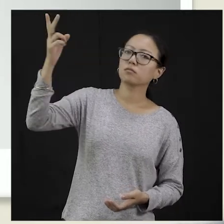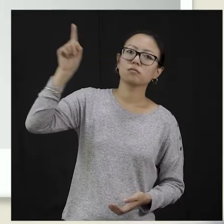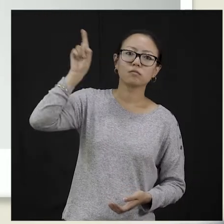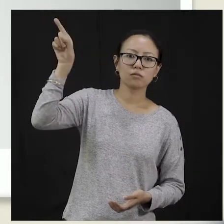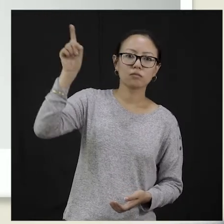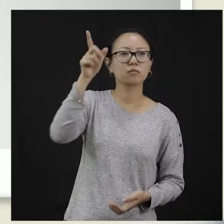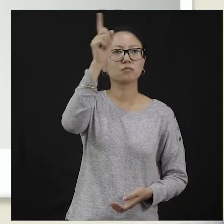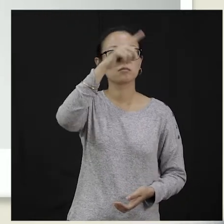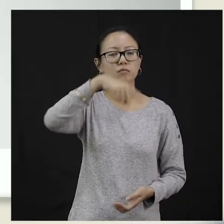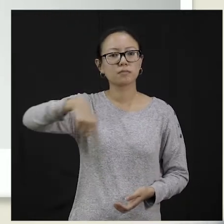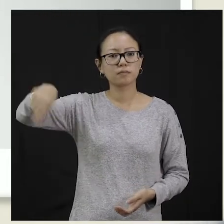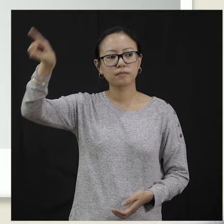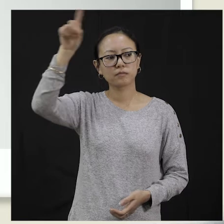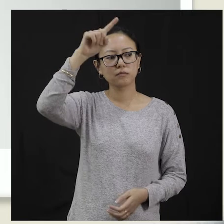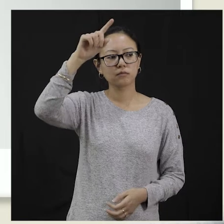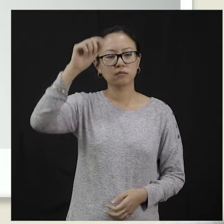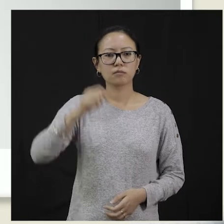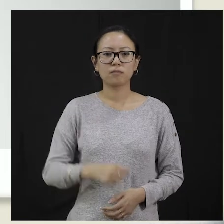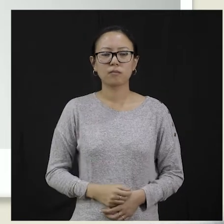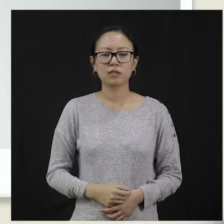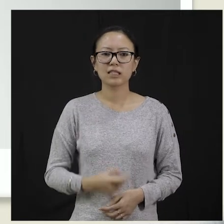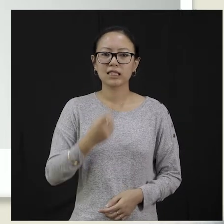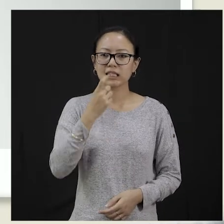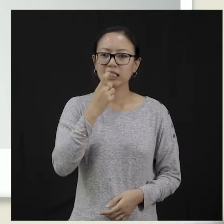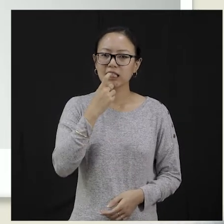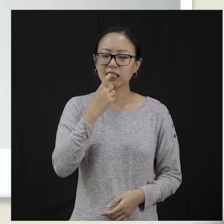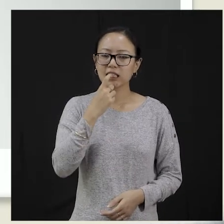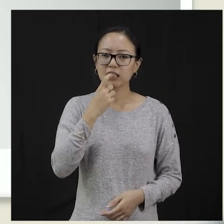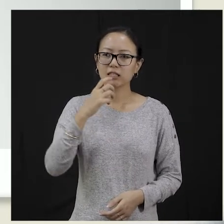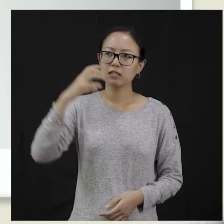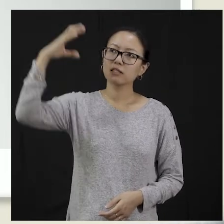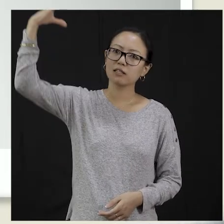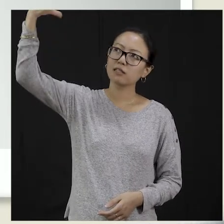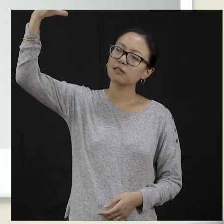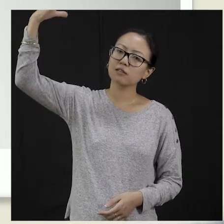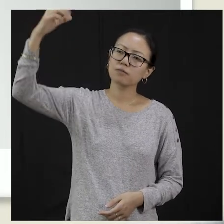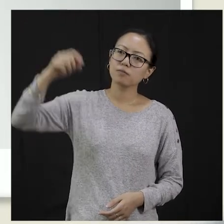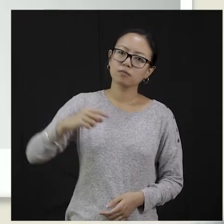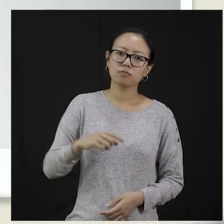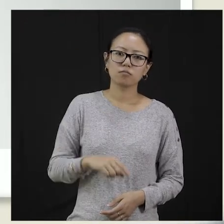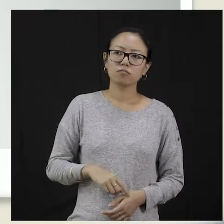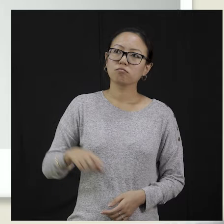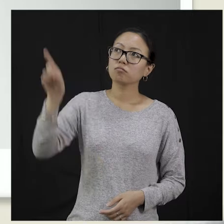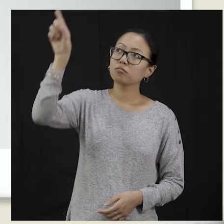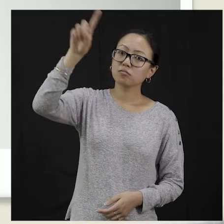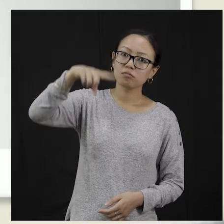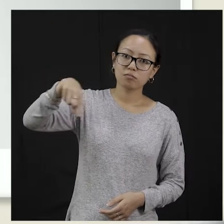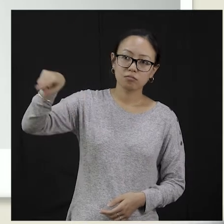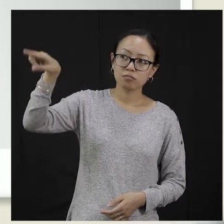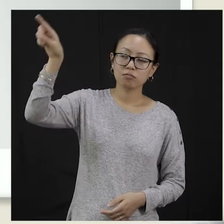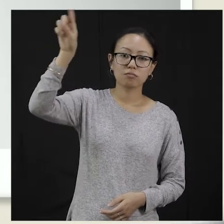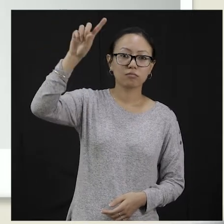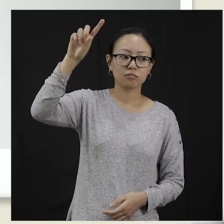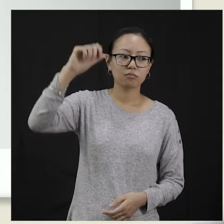also circle in shape. Then full moon. Full moon is also in which shape? Yes,